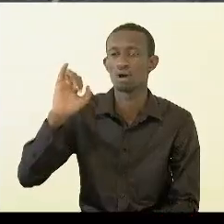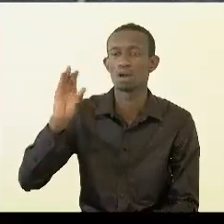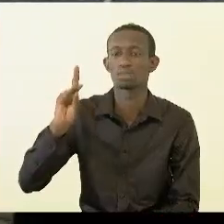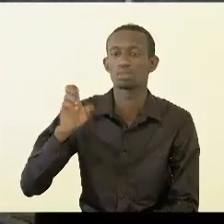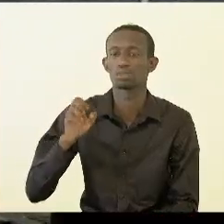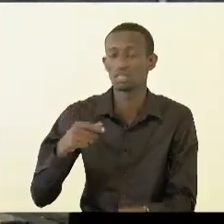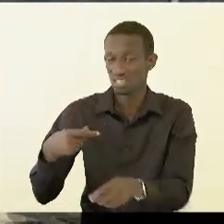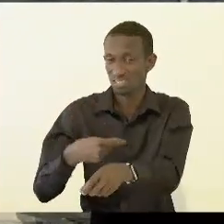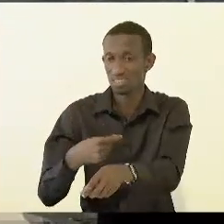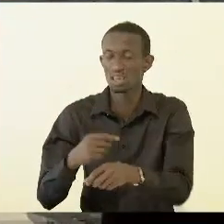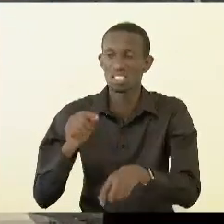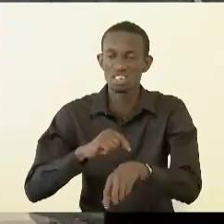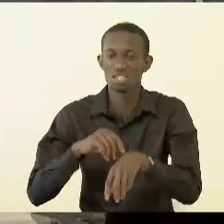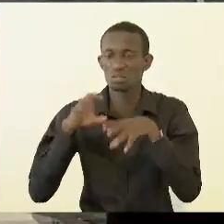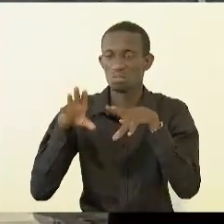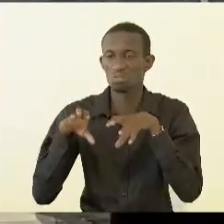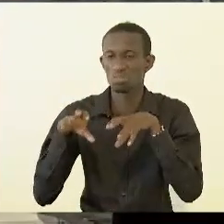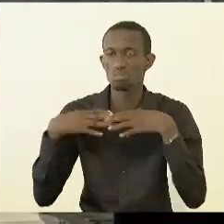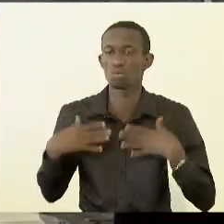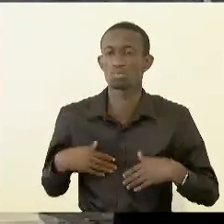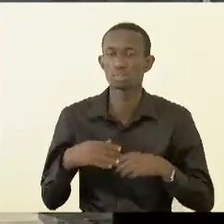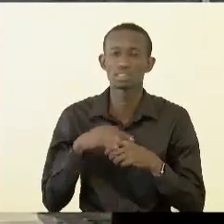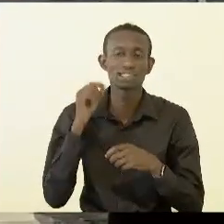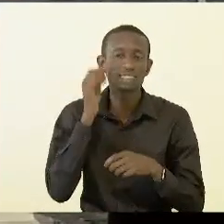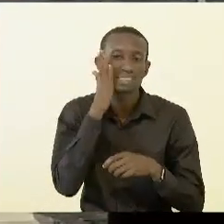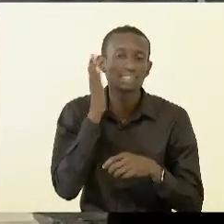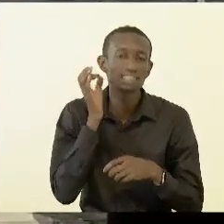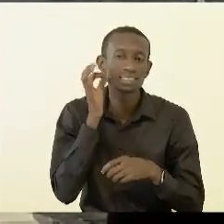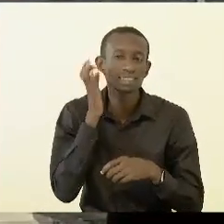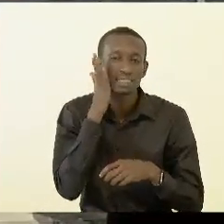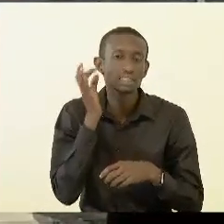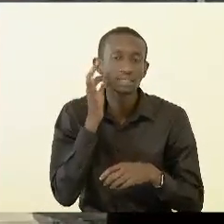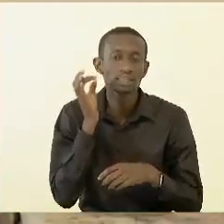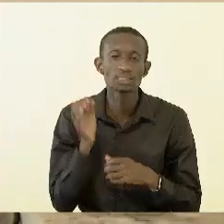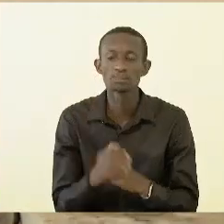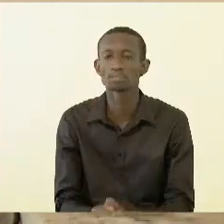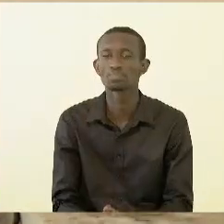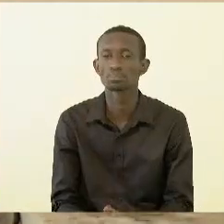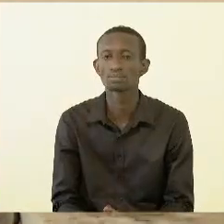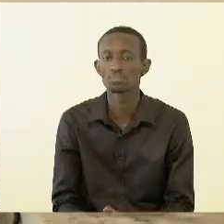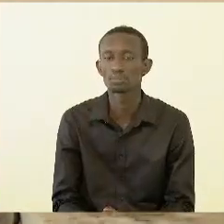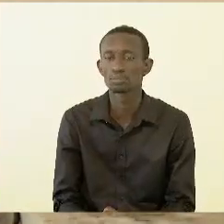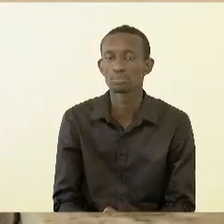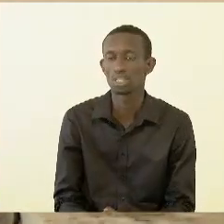is methanoic acid, and some other acids. So these are examples of the organic acids.